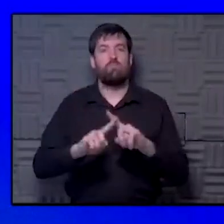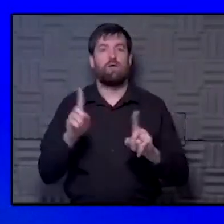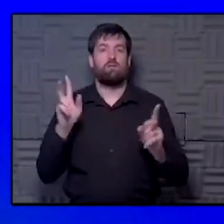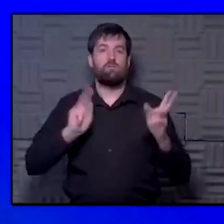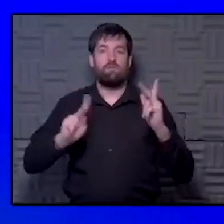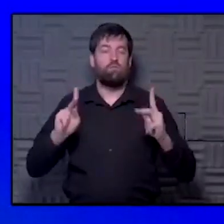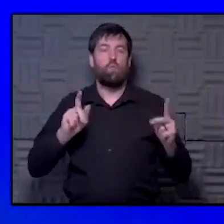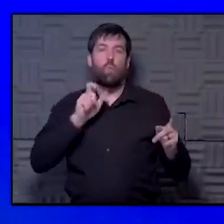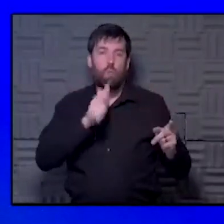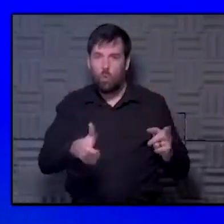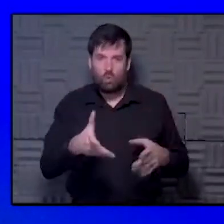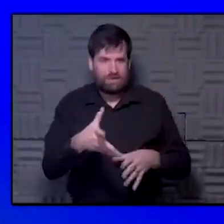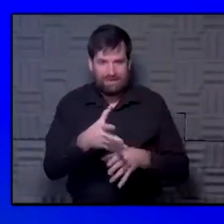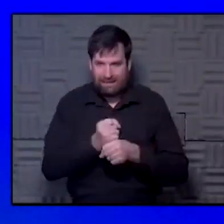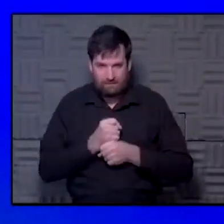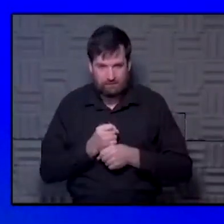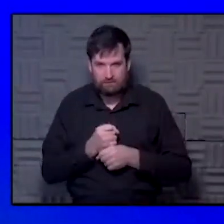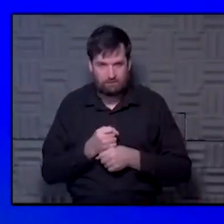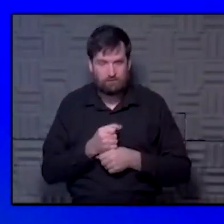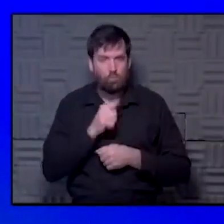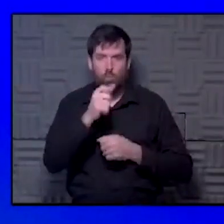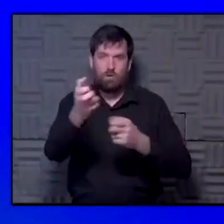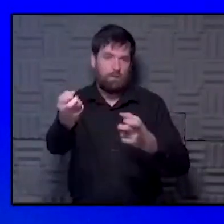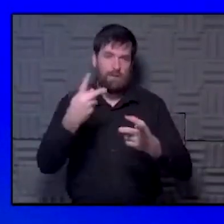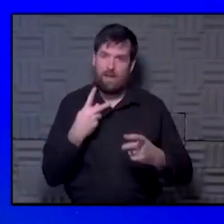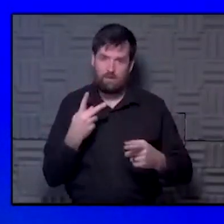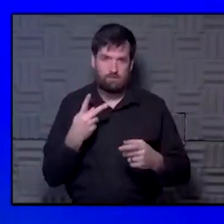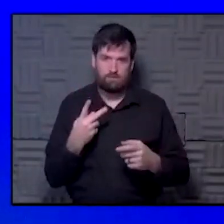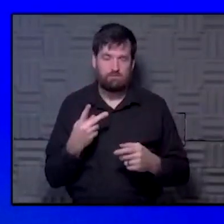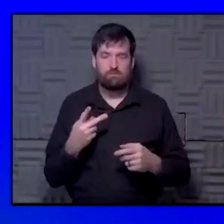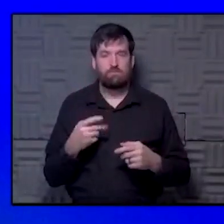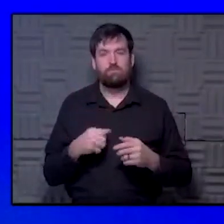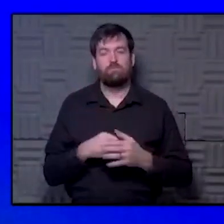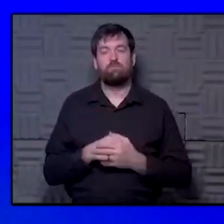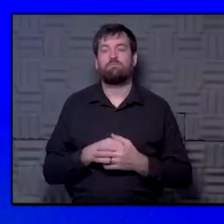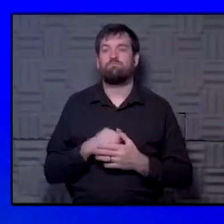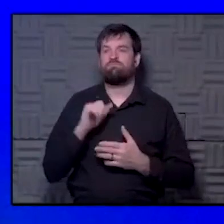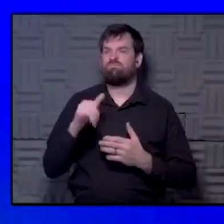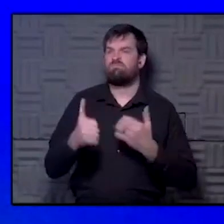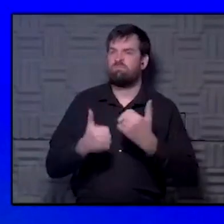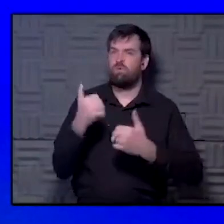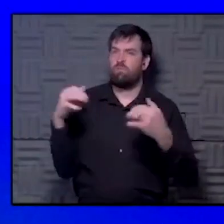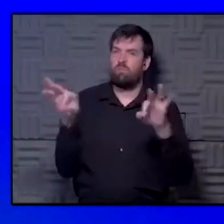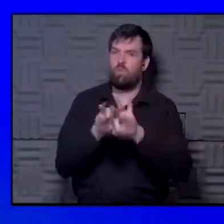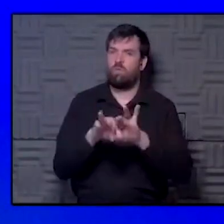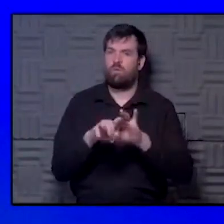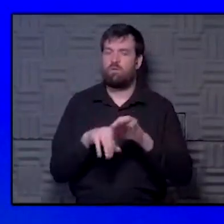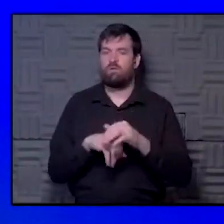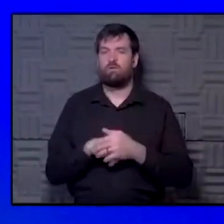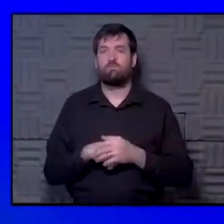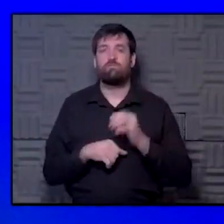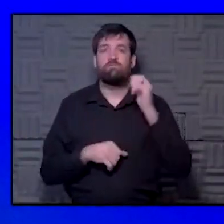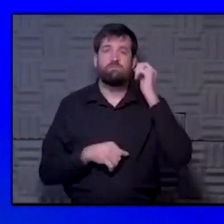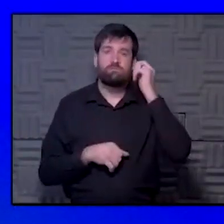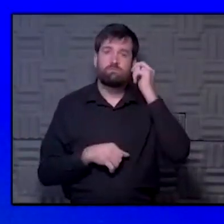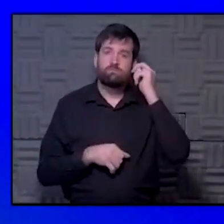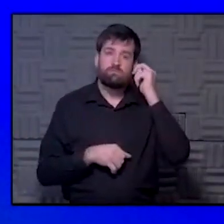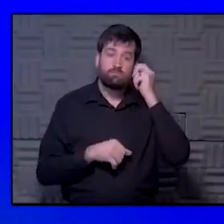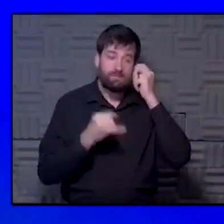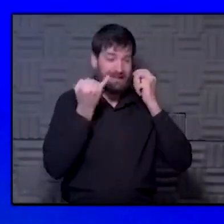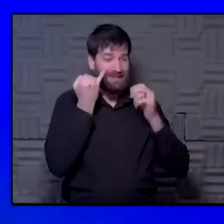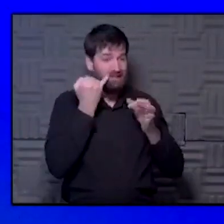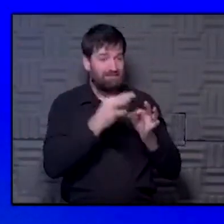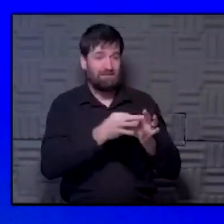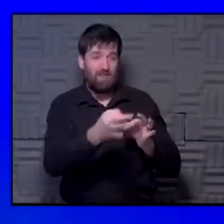people won't get that second dose. They won't come back for that second dose. So I think that is more important than if that second dose is